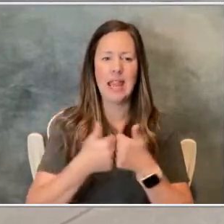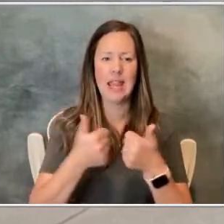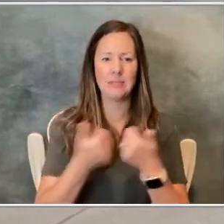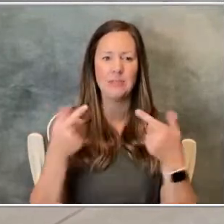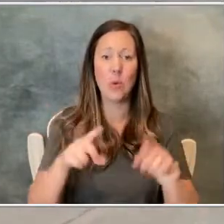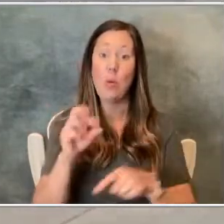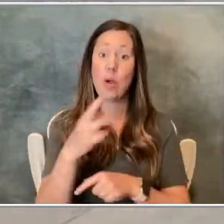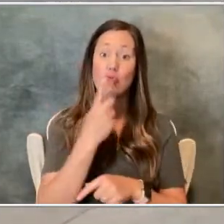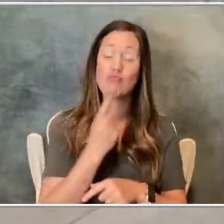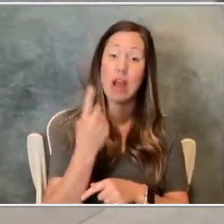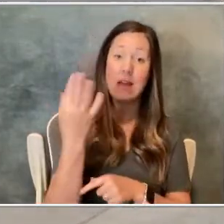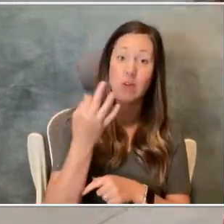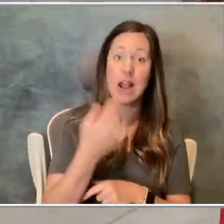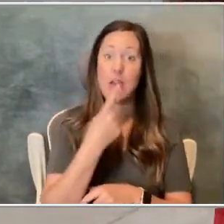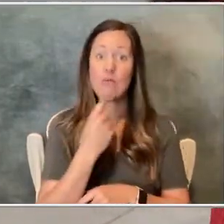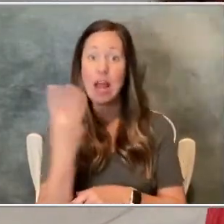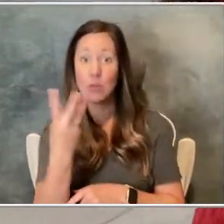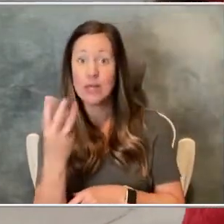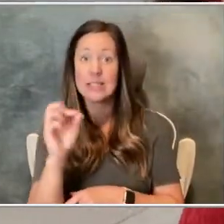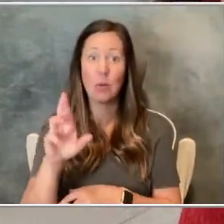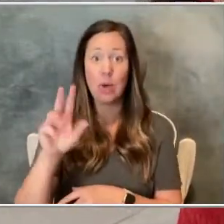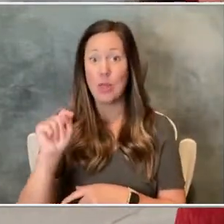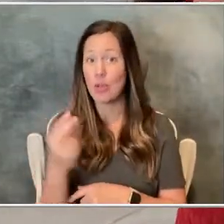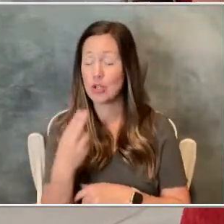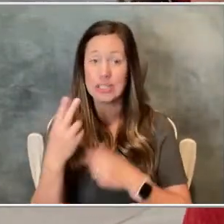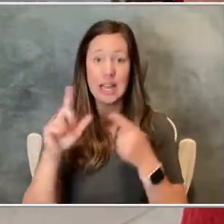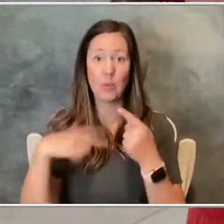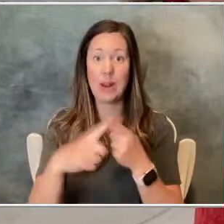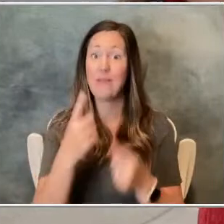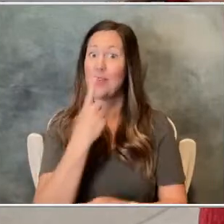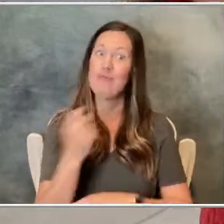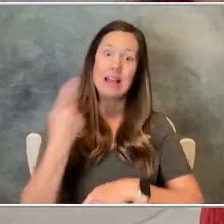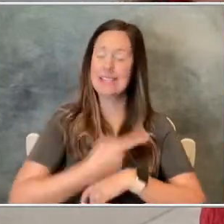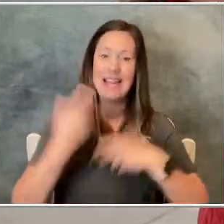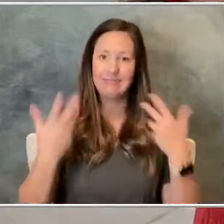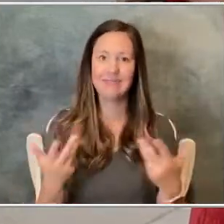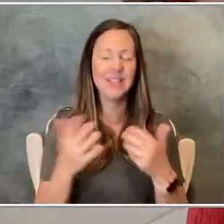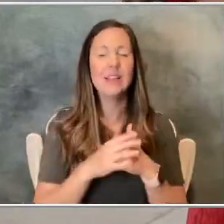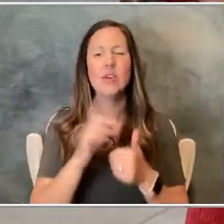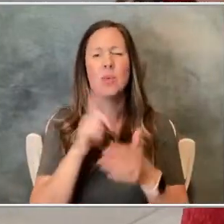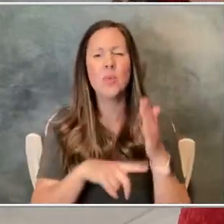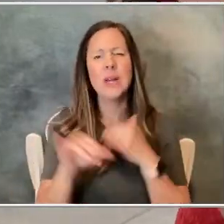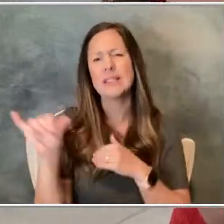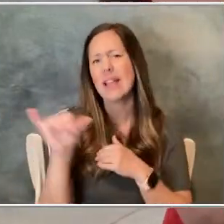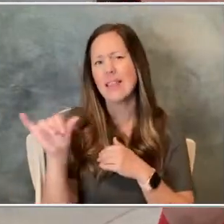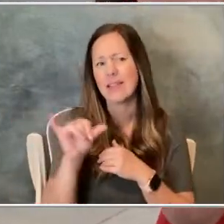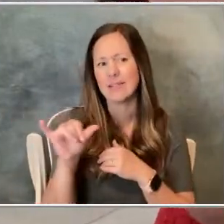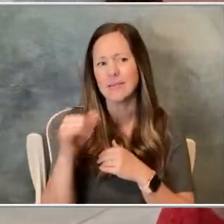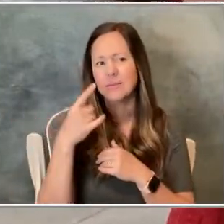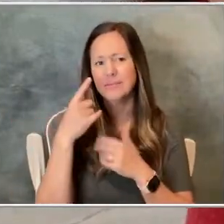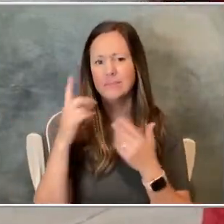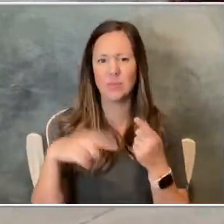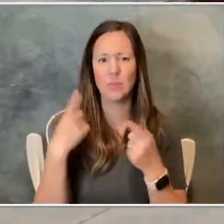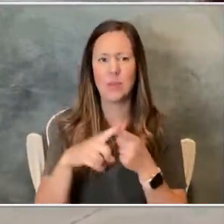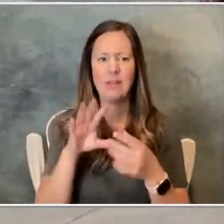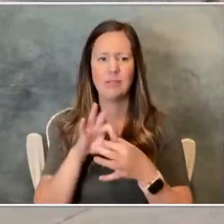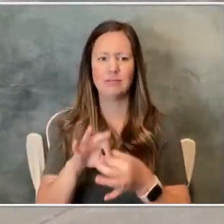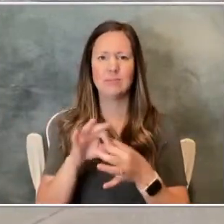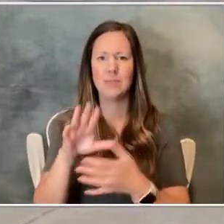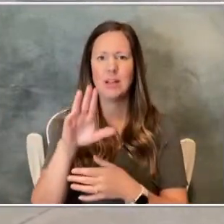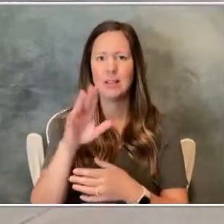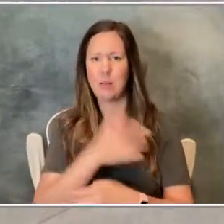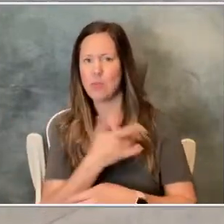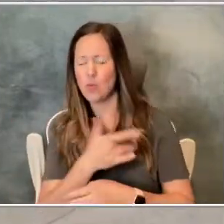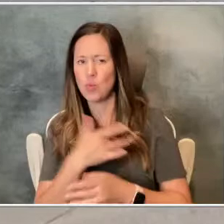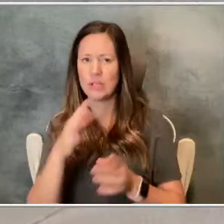or a Red Wednesday or Thursday, when it's a red day, what's it like when it comes to the mood and the spirits